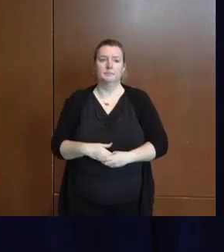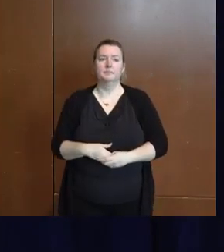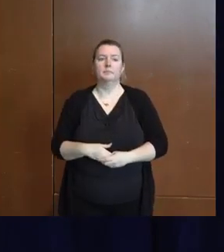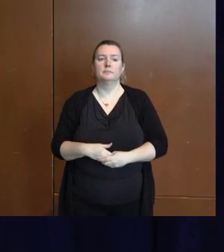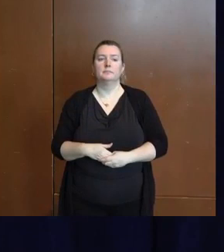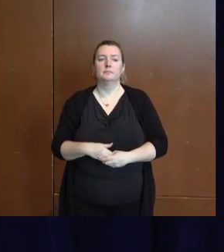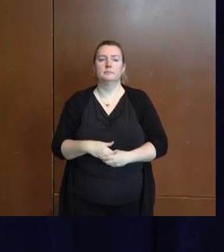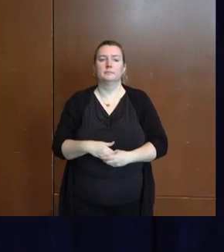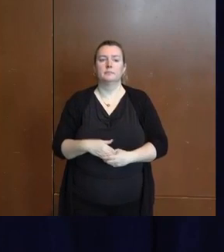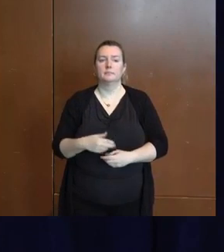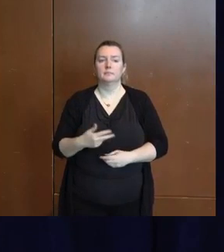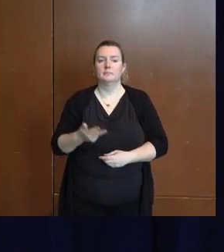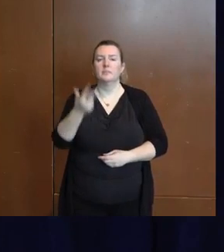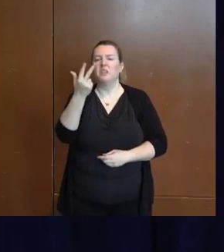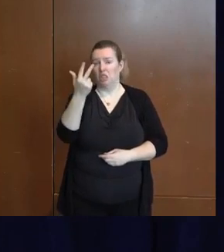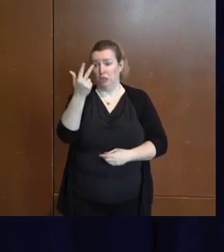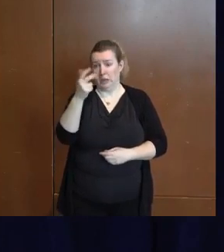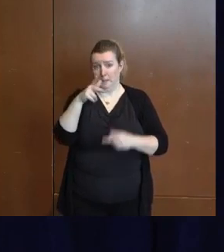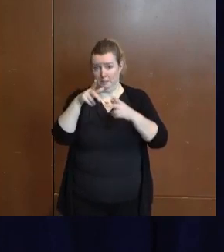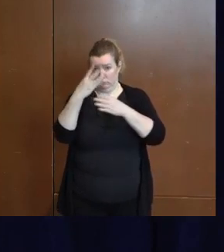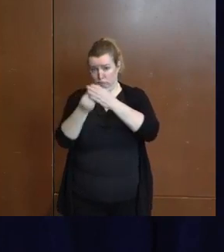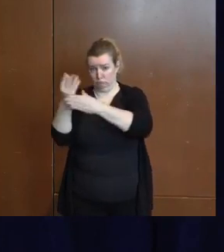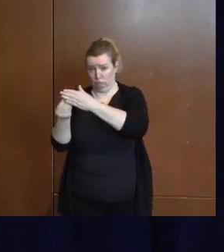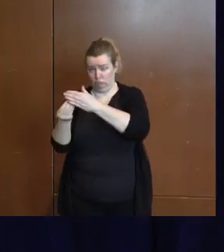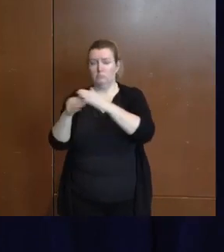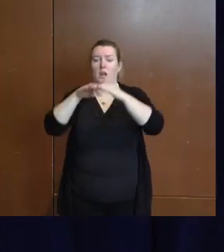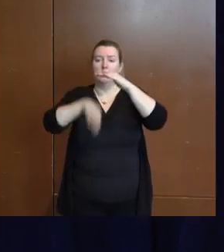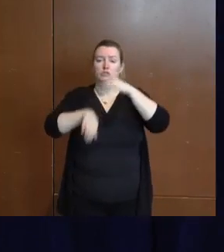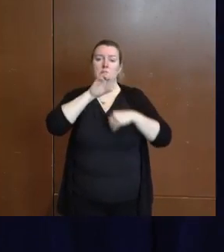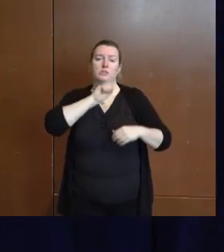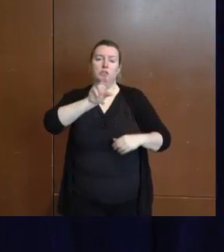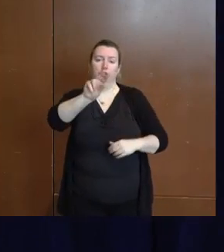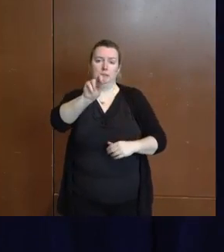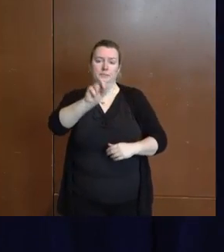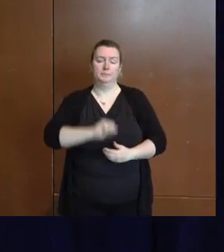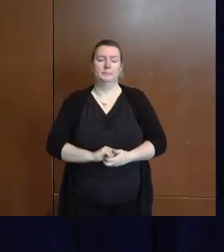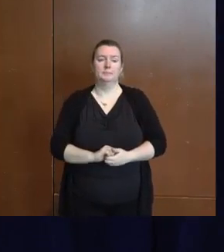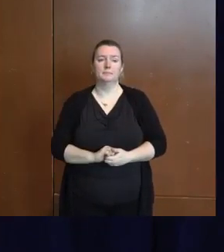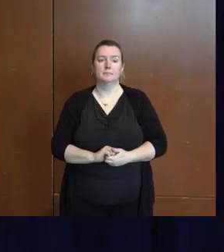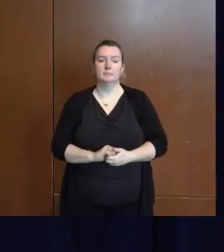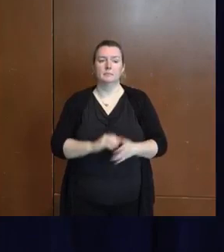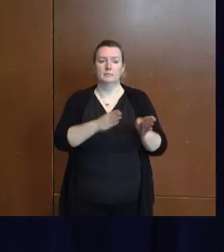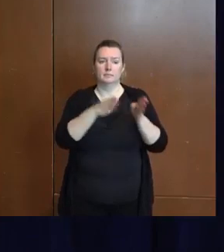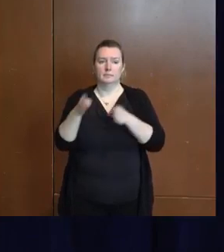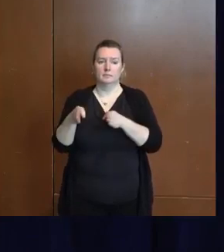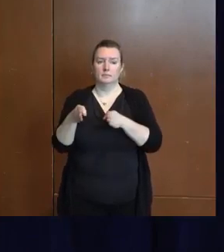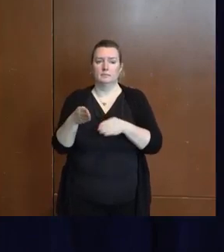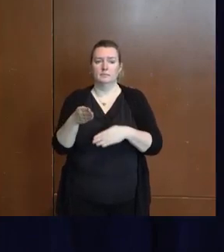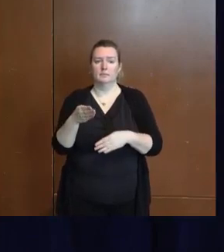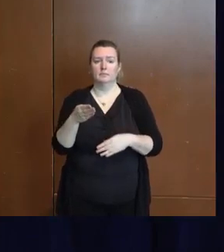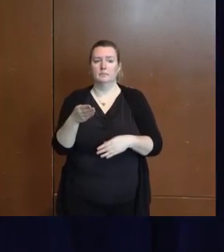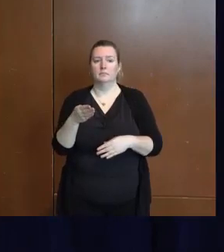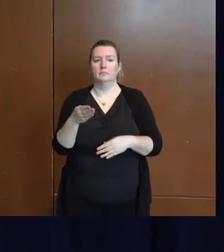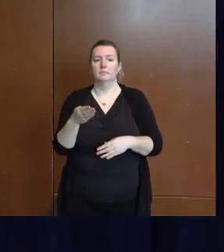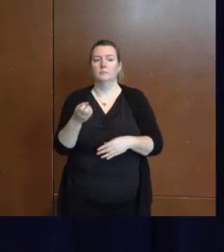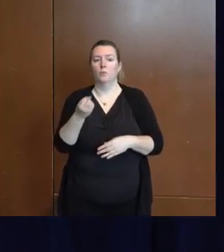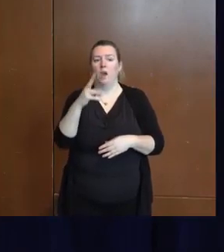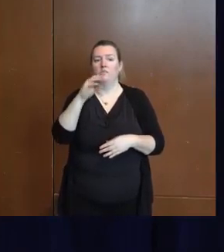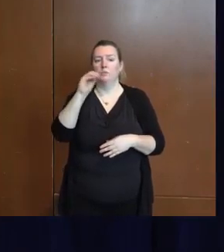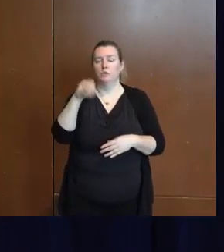years of age. 12, or 12%, were between the ages of 30 and